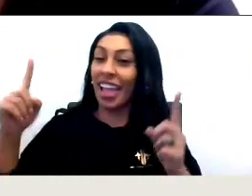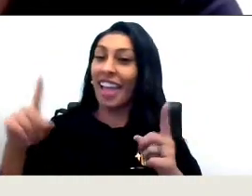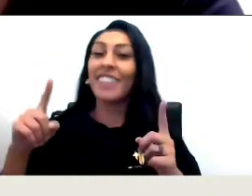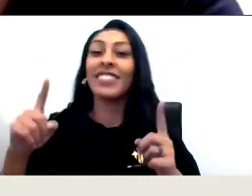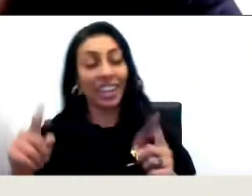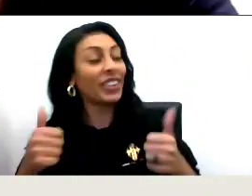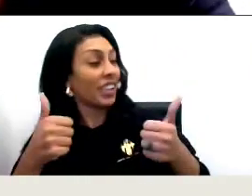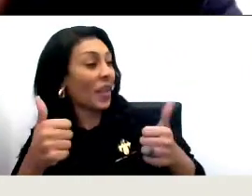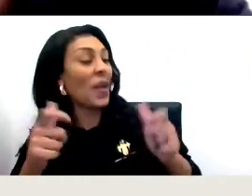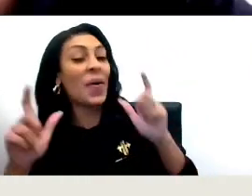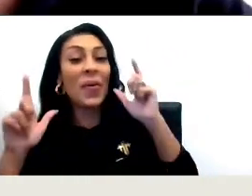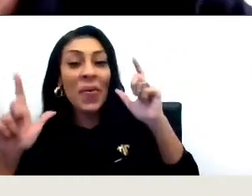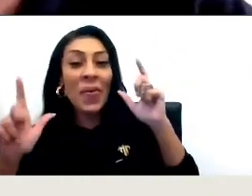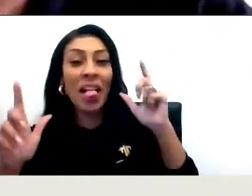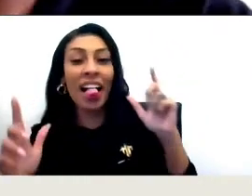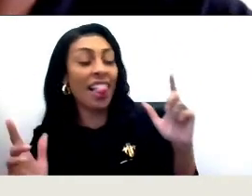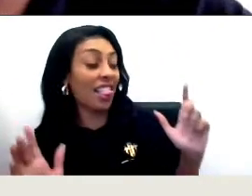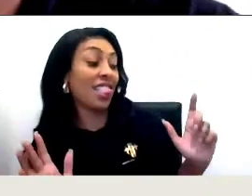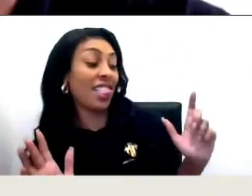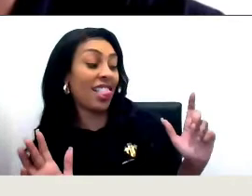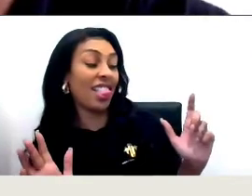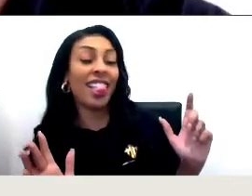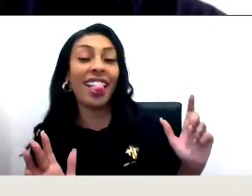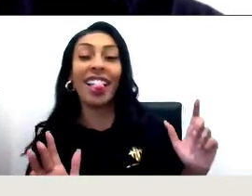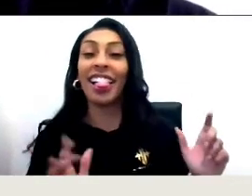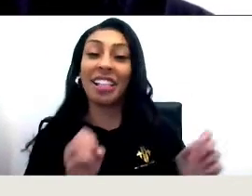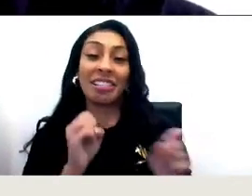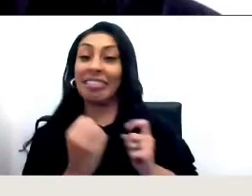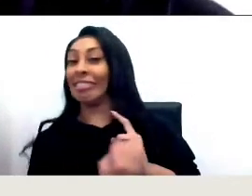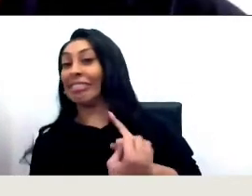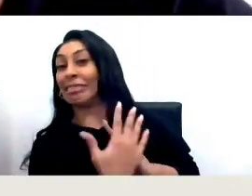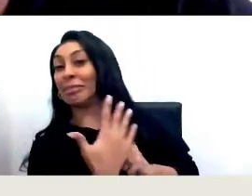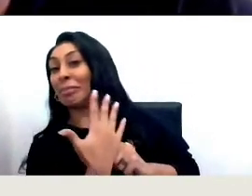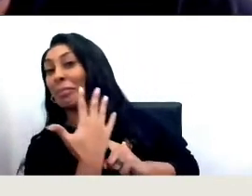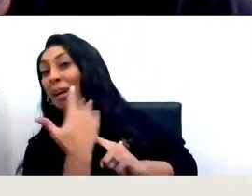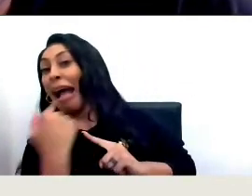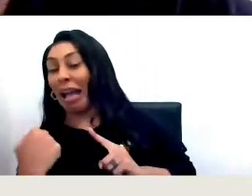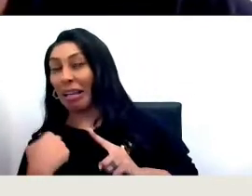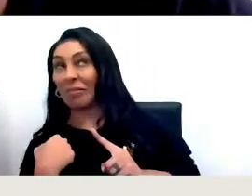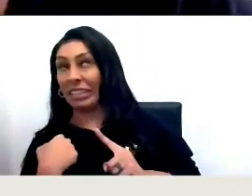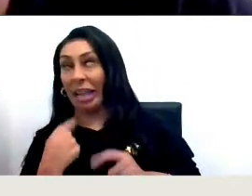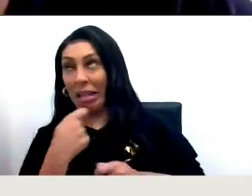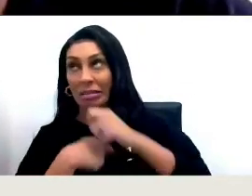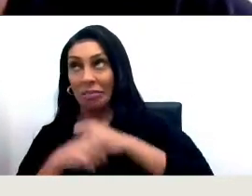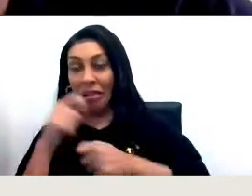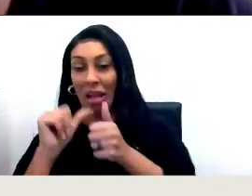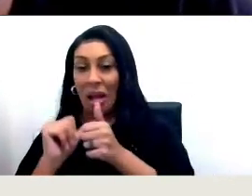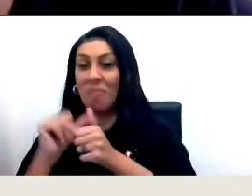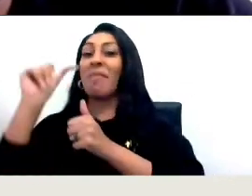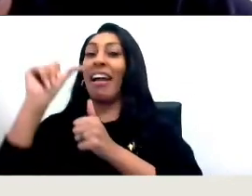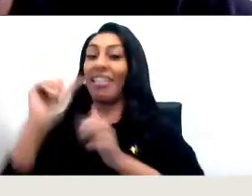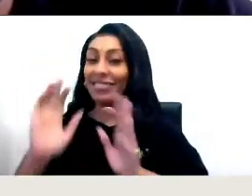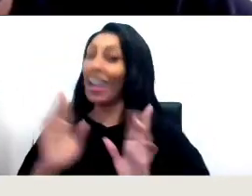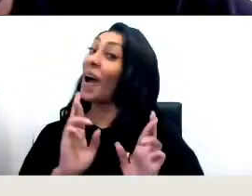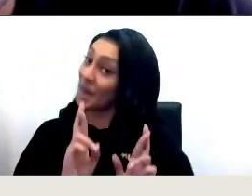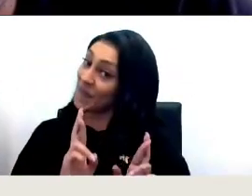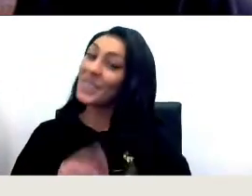like, cool. Maybe you've inspired me. Maybe I've got to do better. That's going to be Hopefully, my